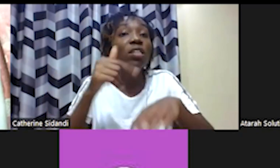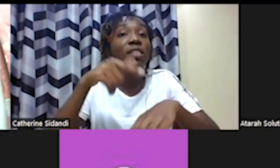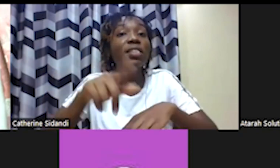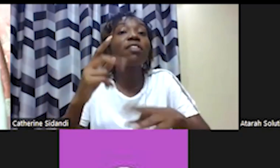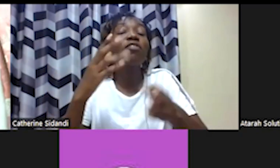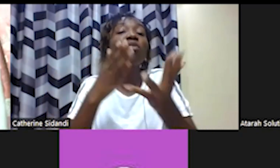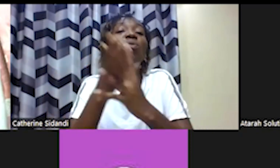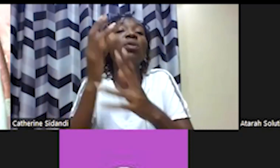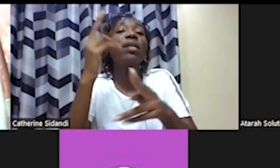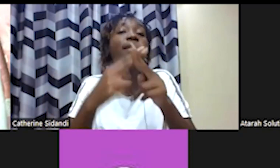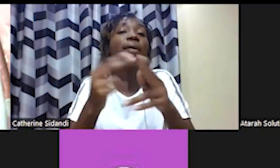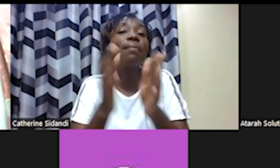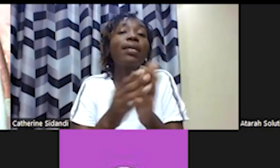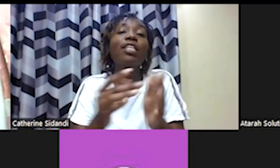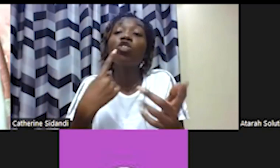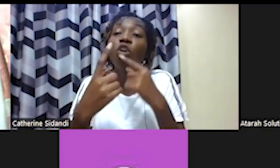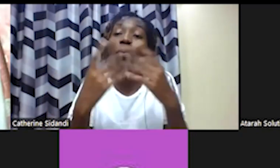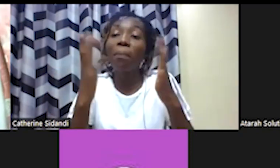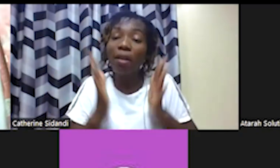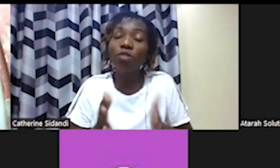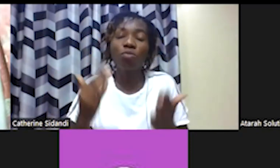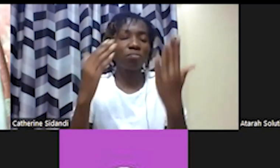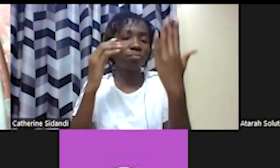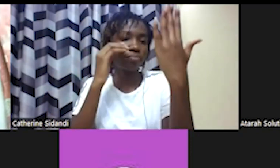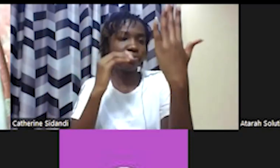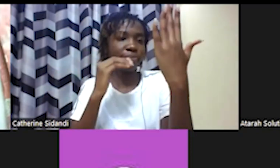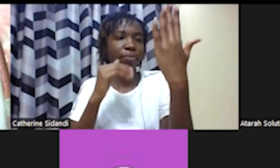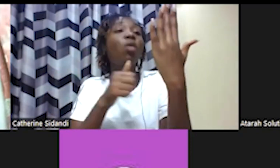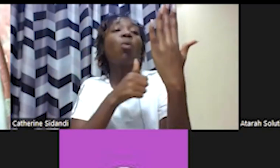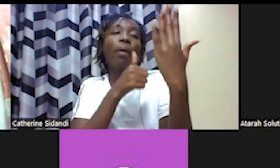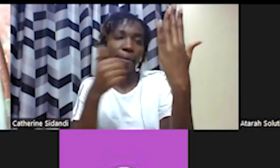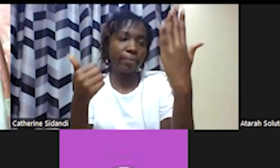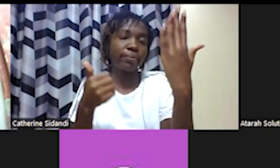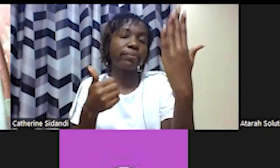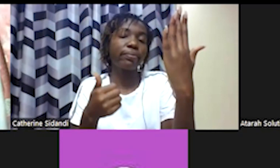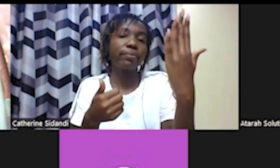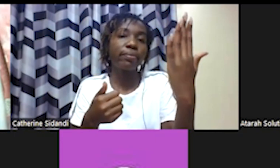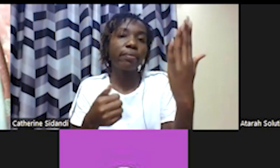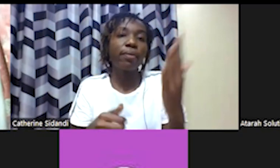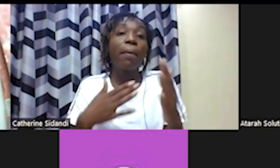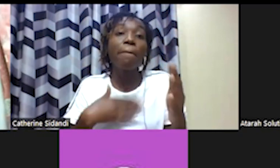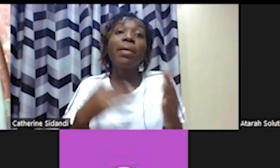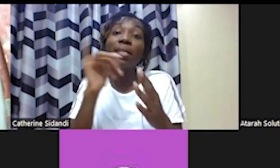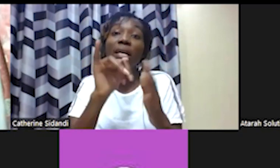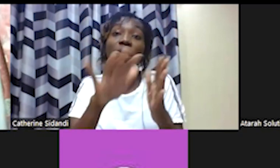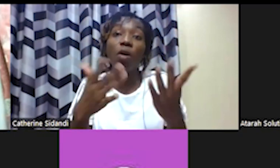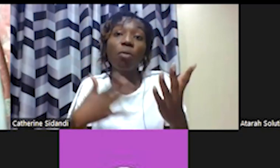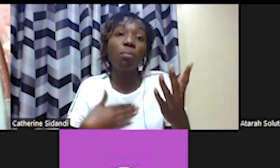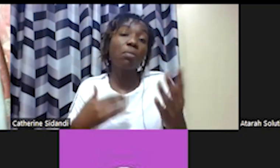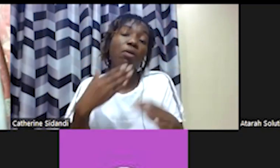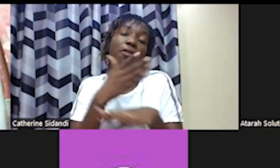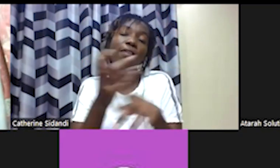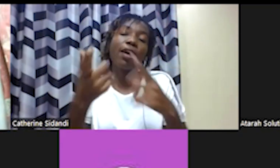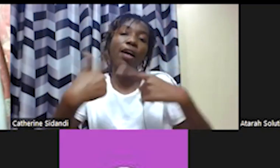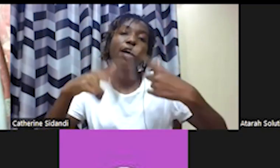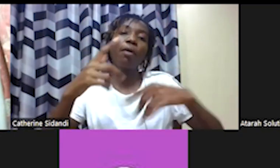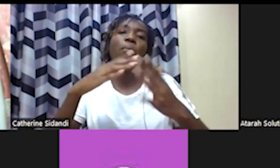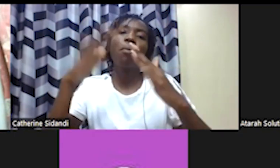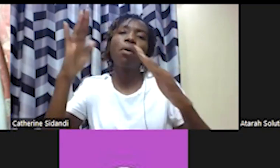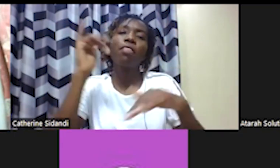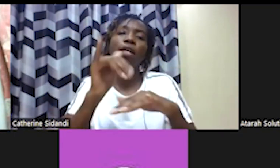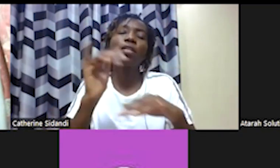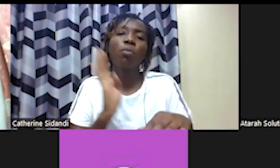that person you see in the mirror, that it is well. Me, that's how I've overcome most of this